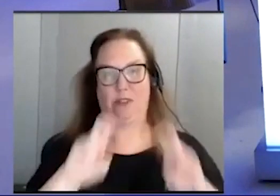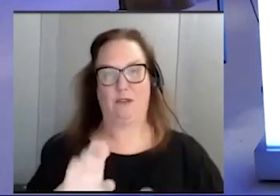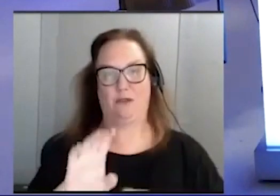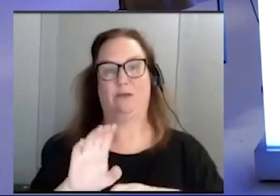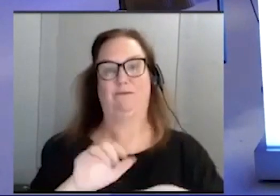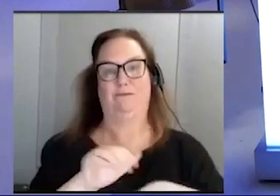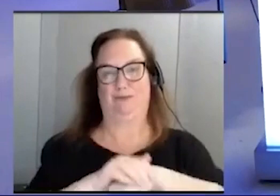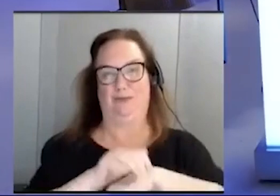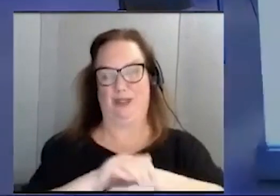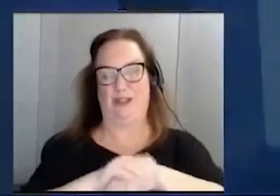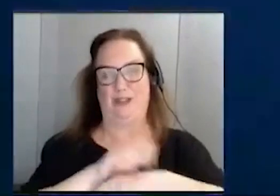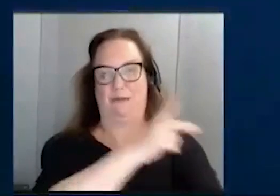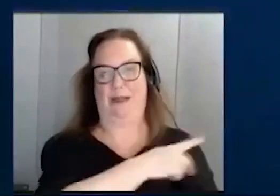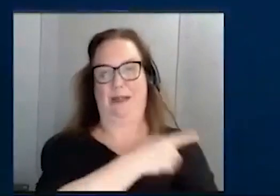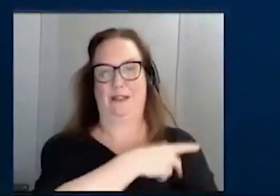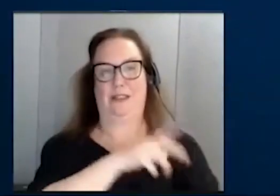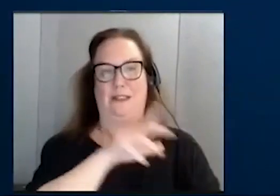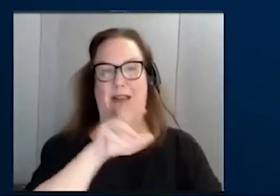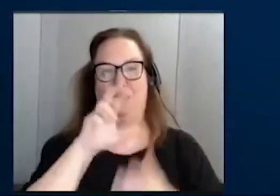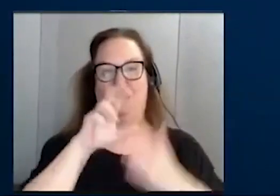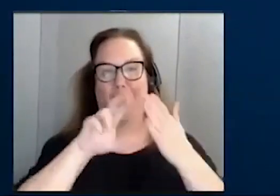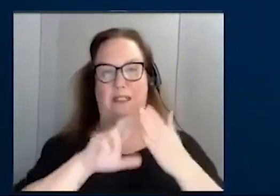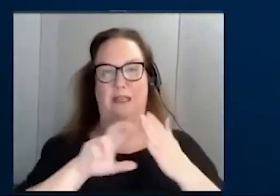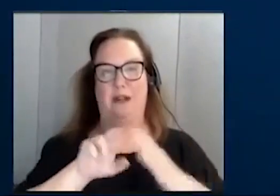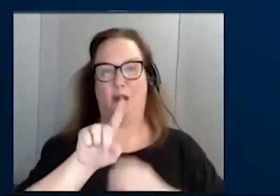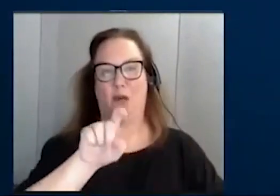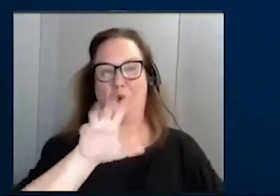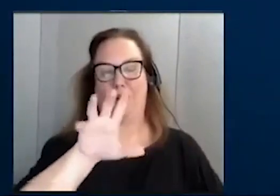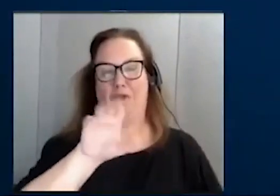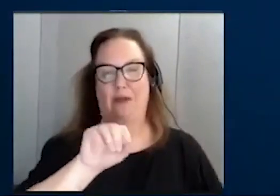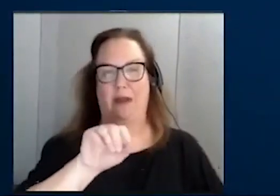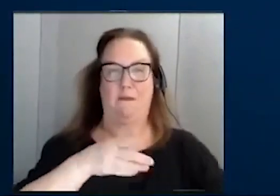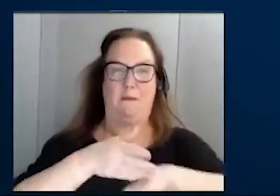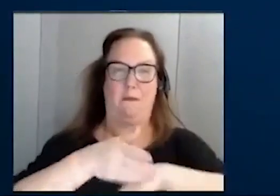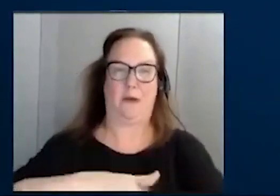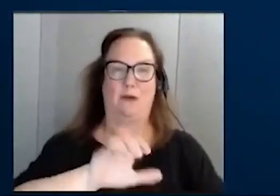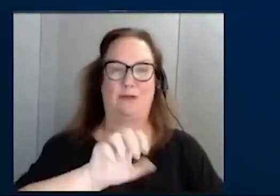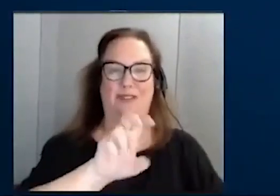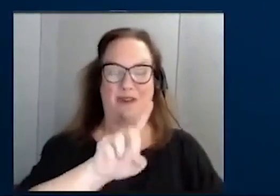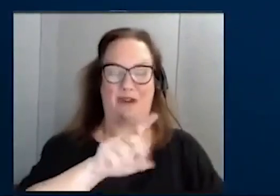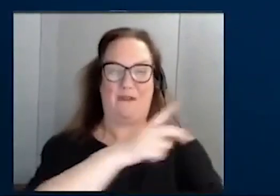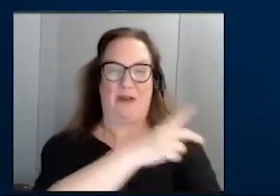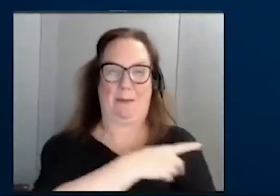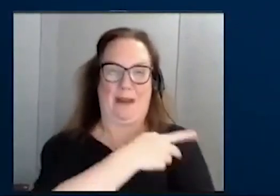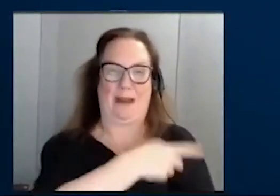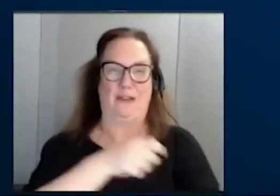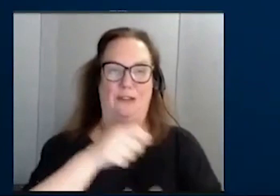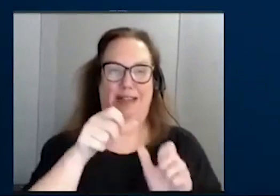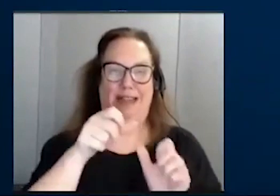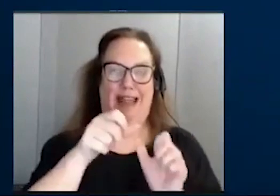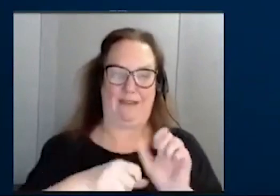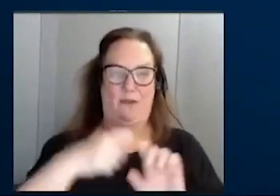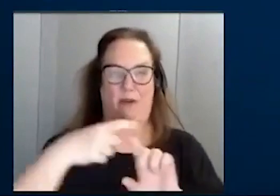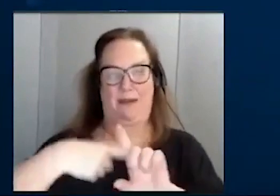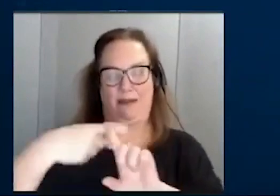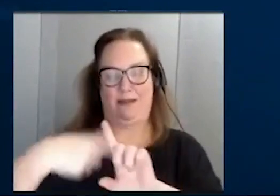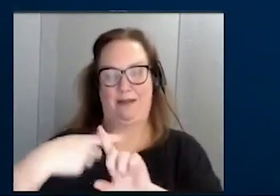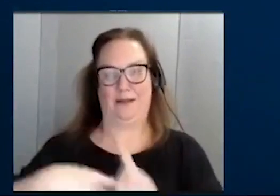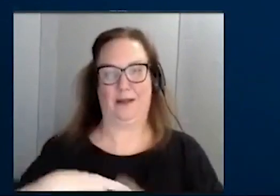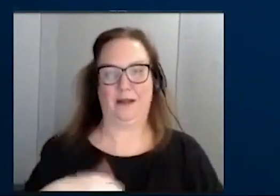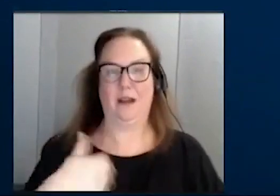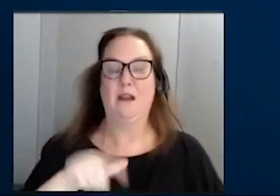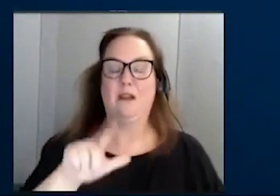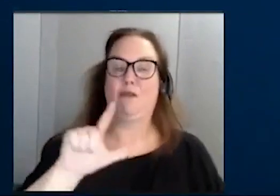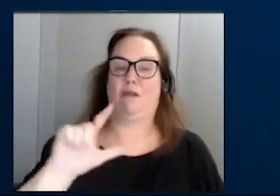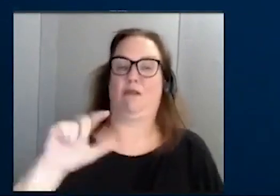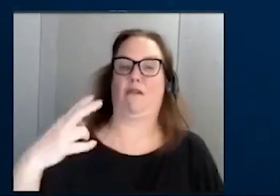270,000 COVID patients, 150 post-COVID patients per month. We can move through that. Those are long haulers. They need